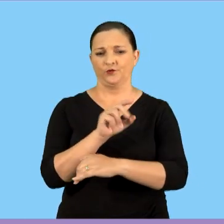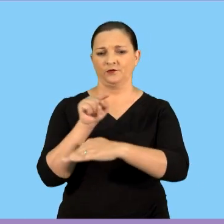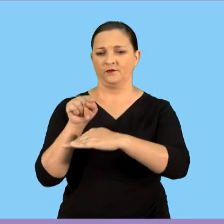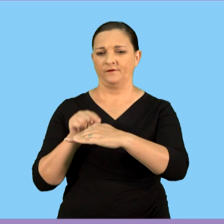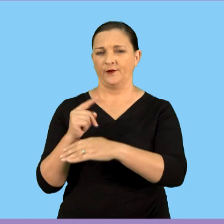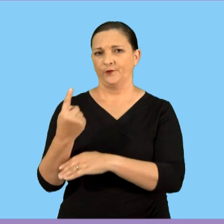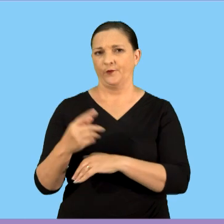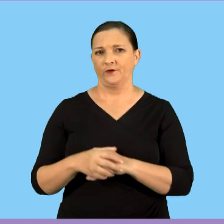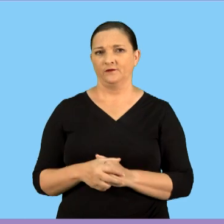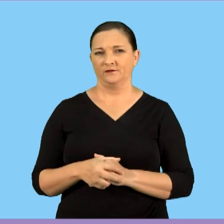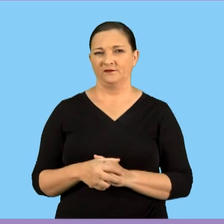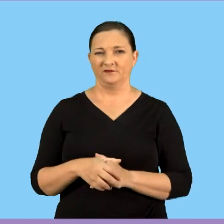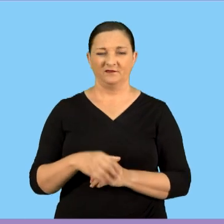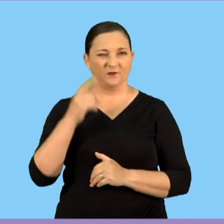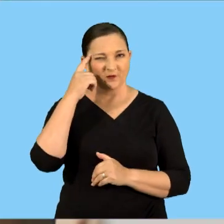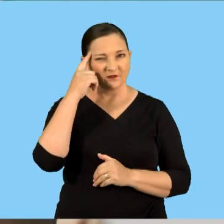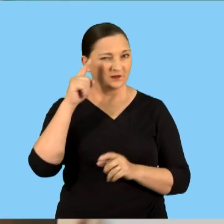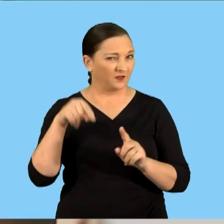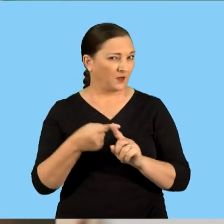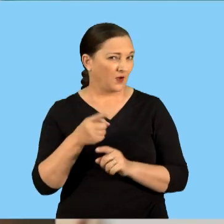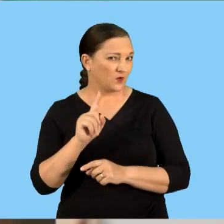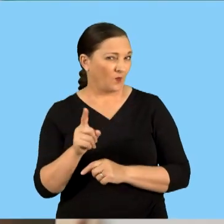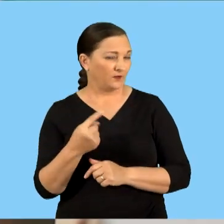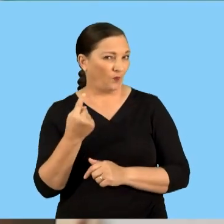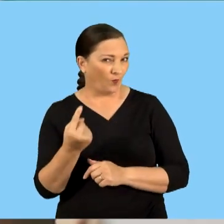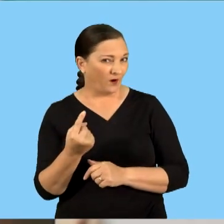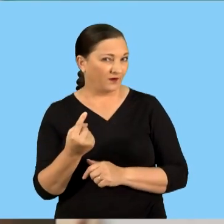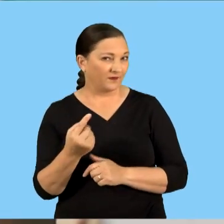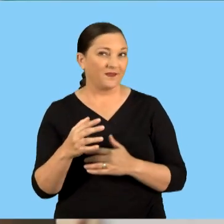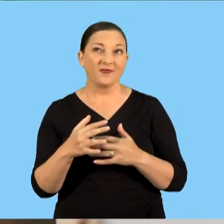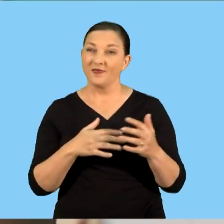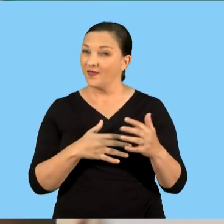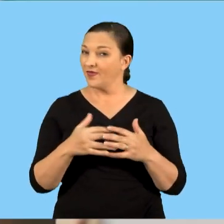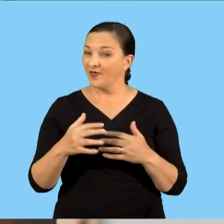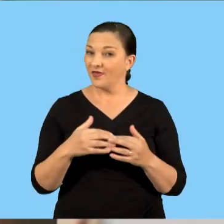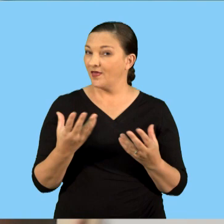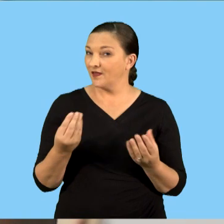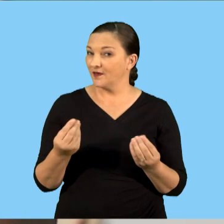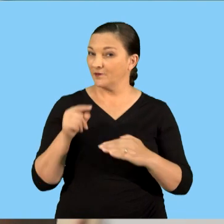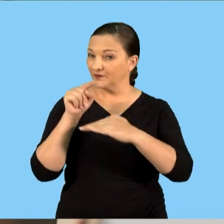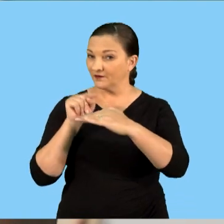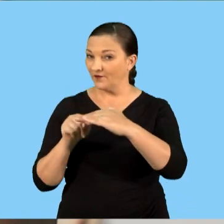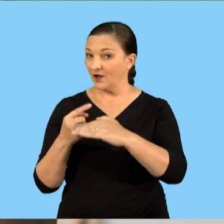means we are saying 2 divided by 1. And when we think of the properties of 1, any number divided by